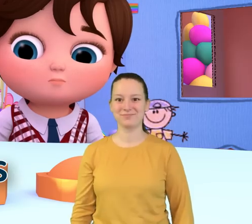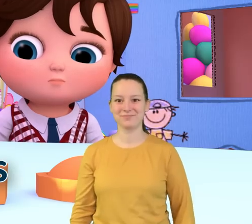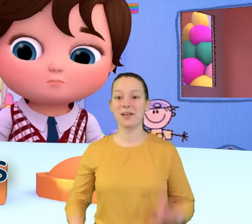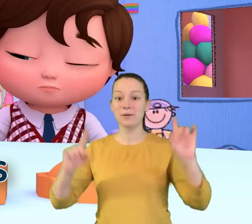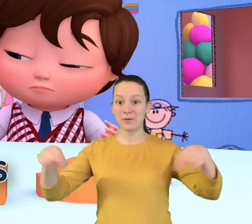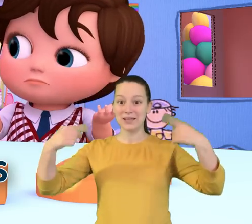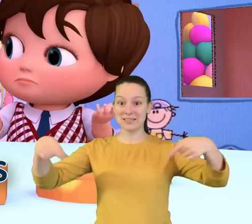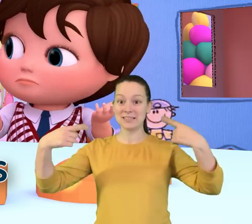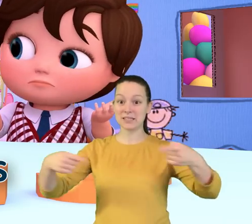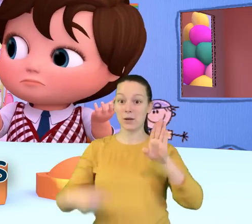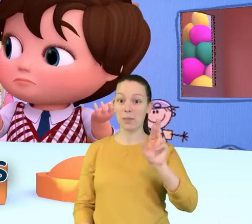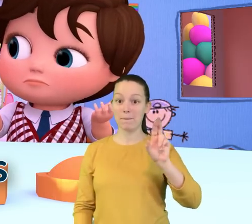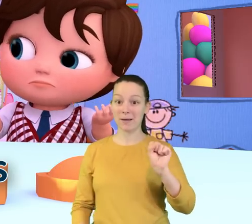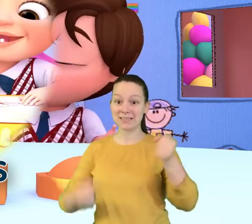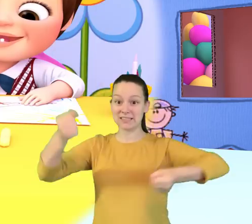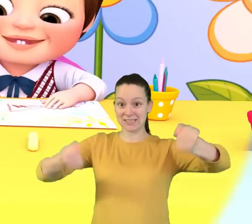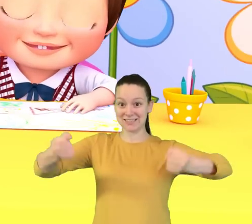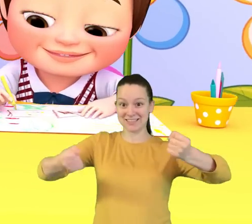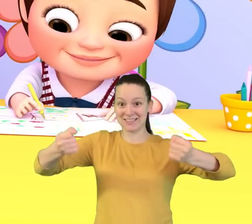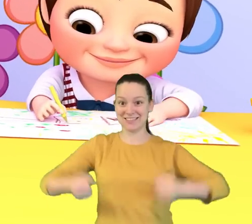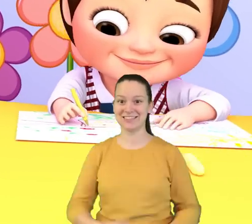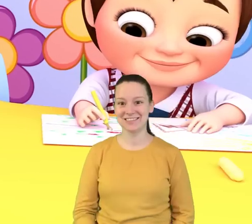The Wheels On The Bus